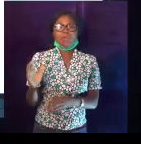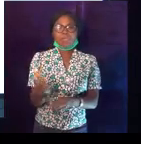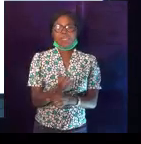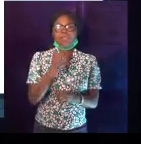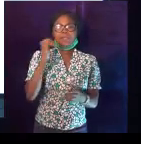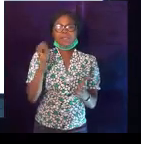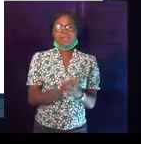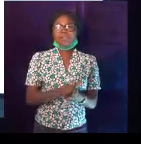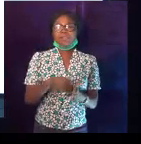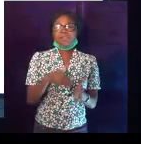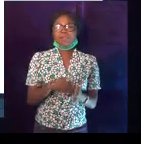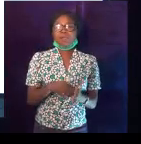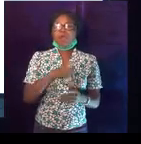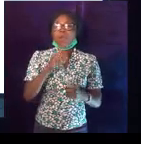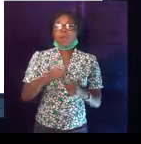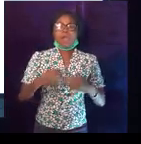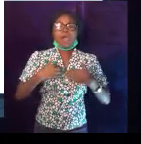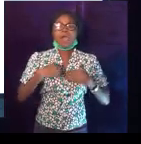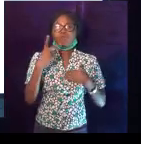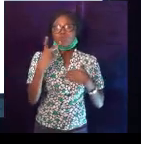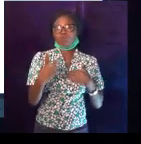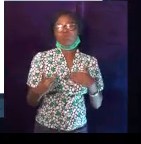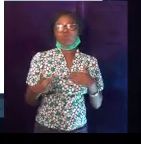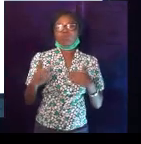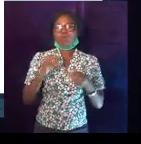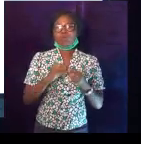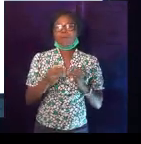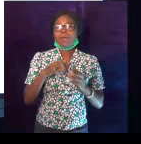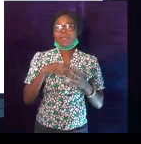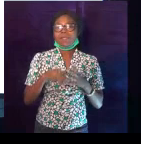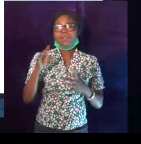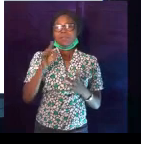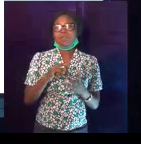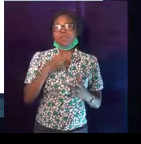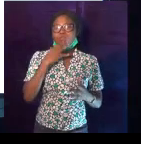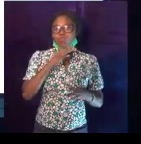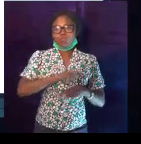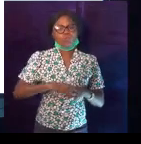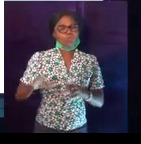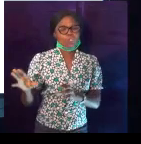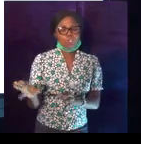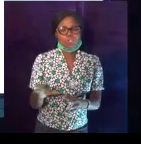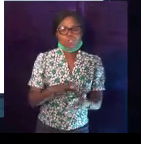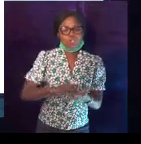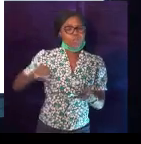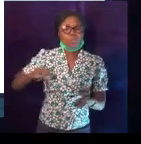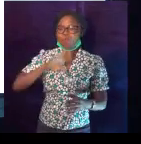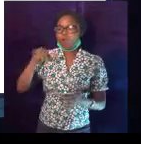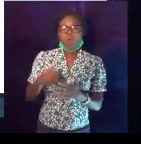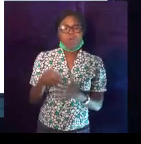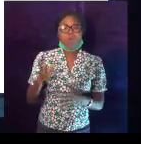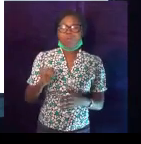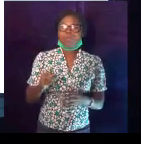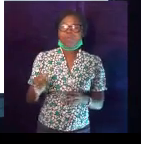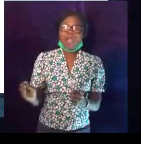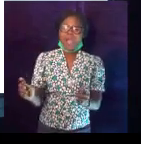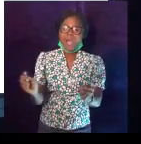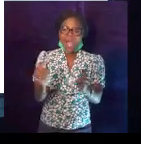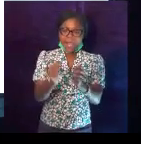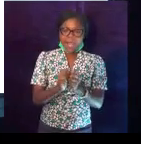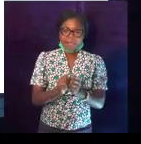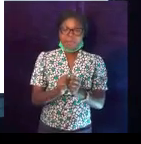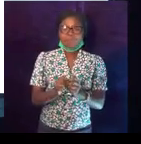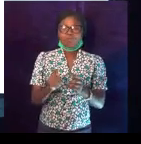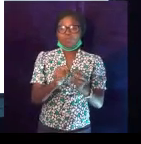2. I'll take that again. When I have 2 numbers in the middle, don't eliminate both of them. Add the 2 of them